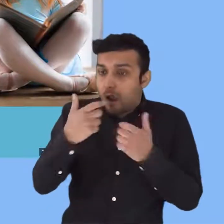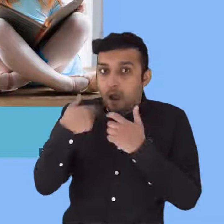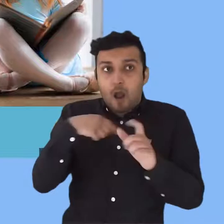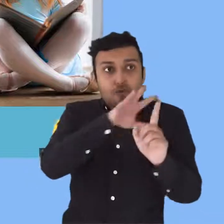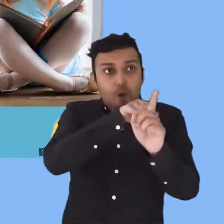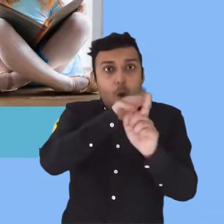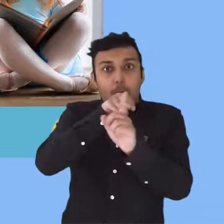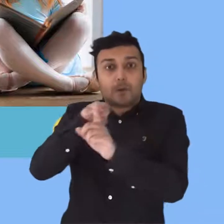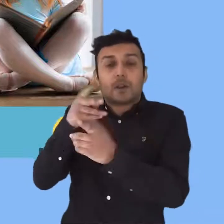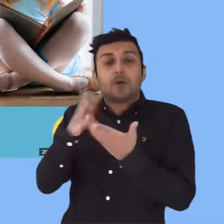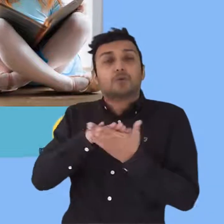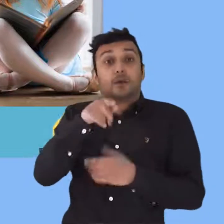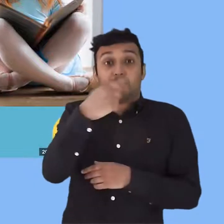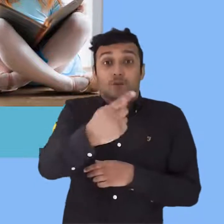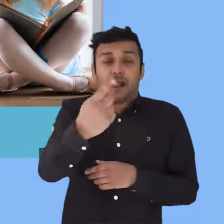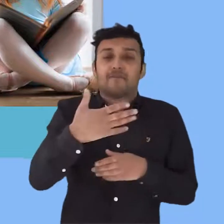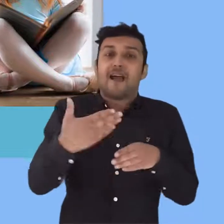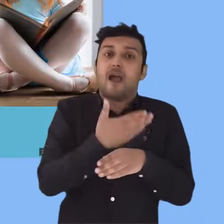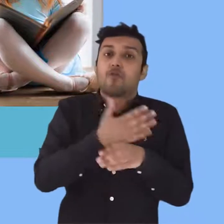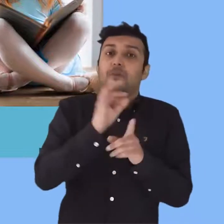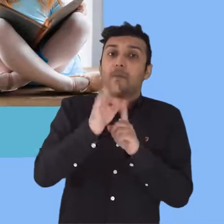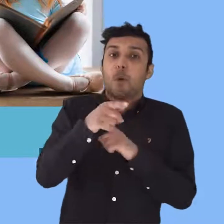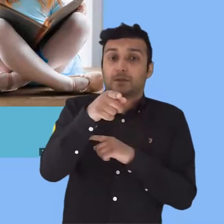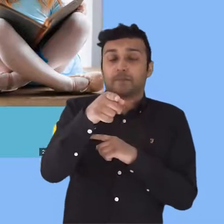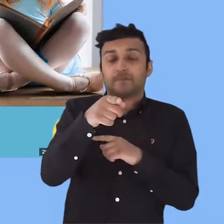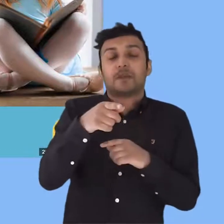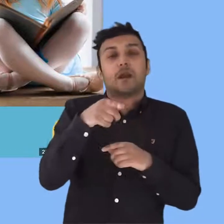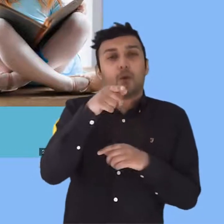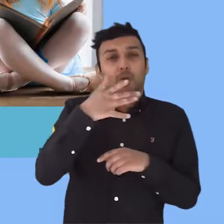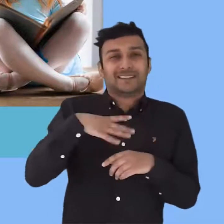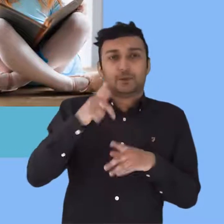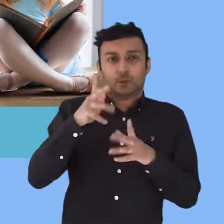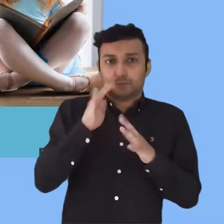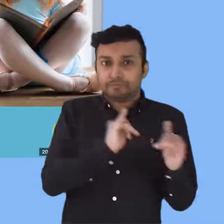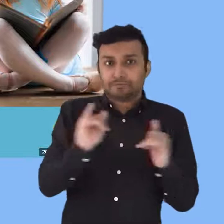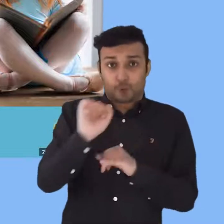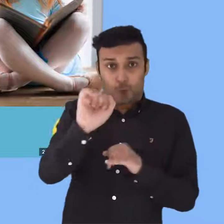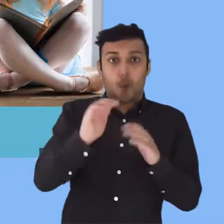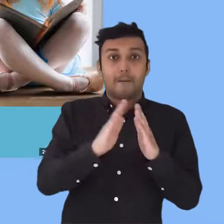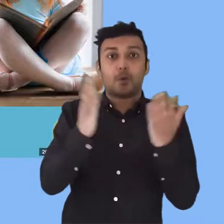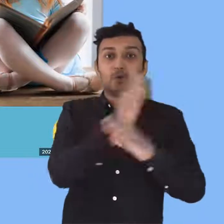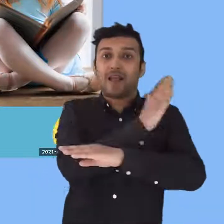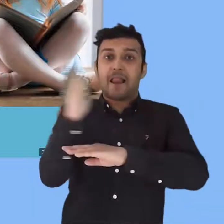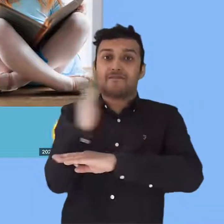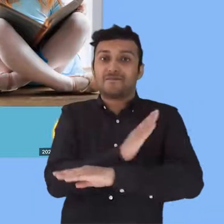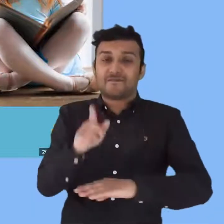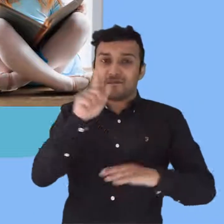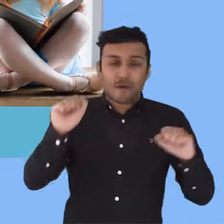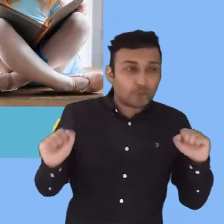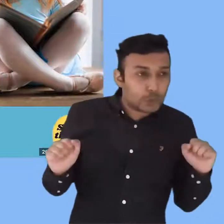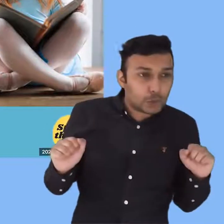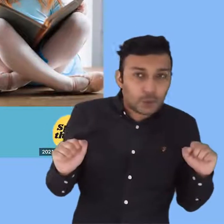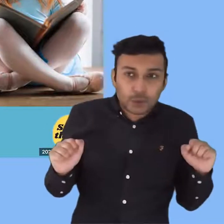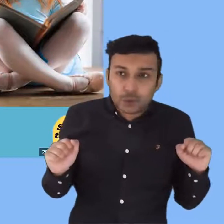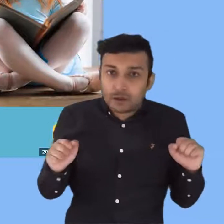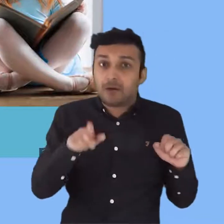So an action point for you, a very simple thing, do a diversity check or an audit of your bookshelf, your resources, the